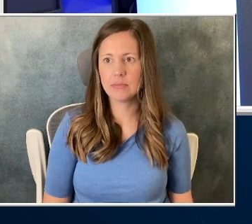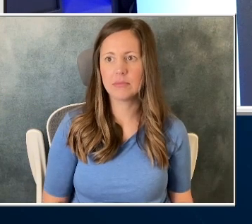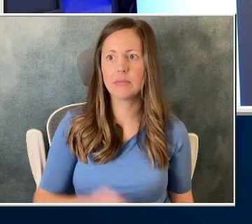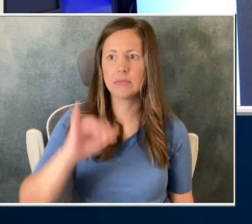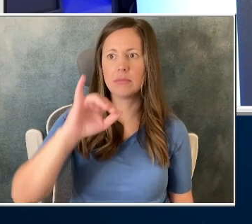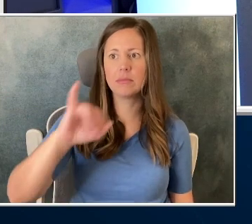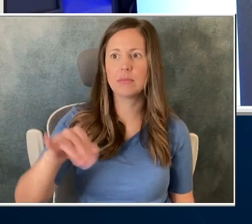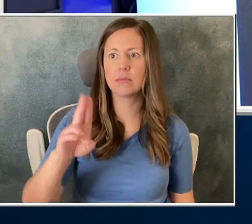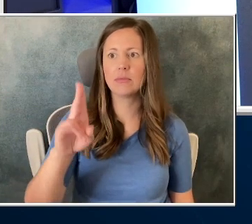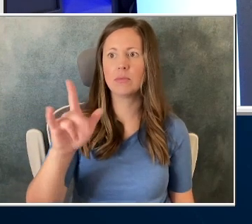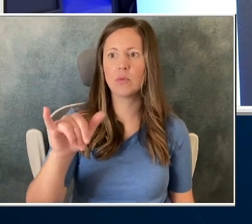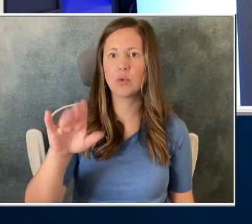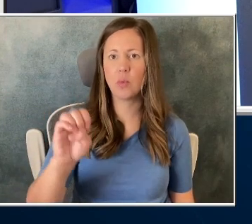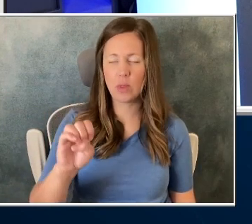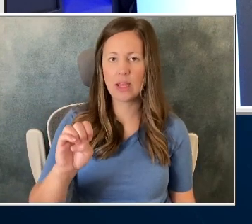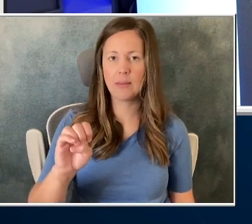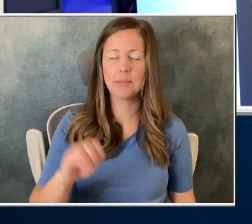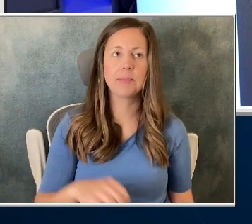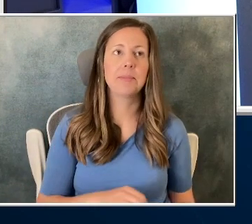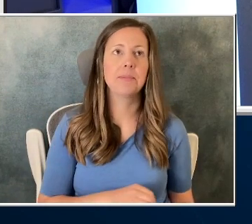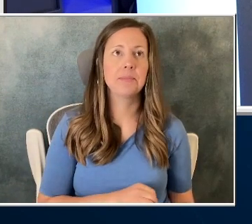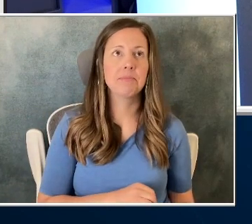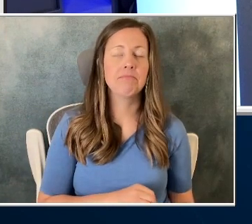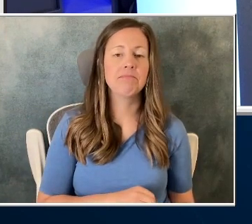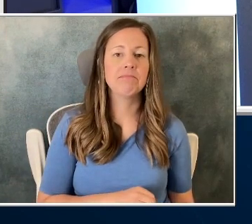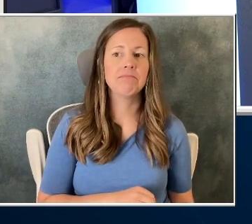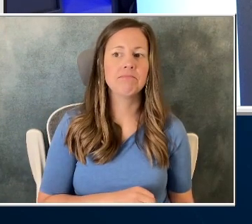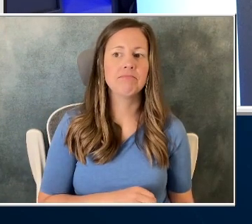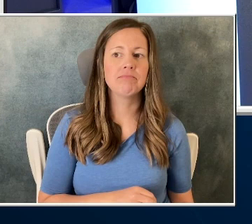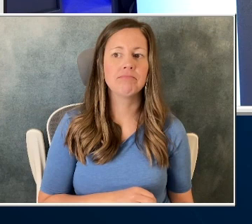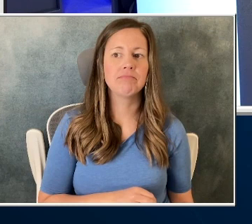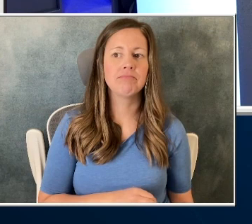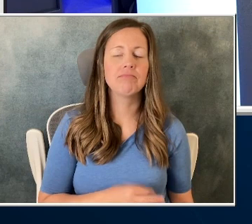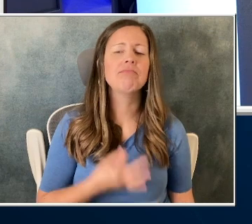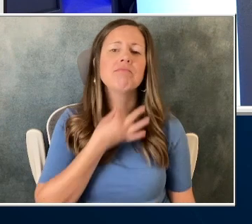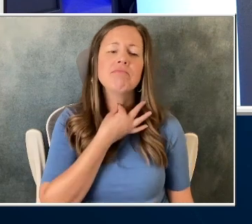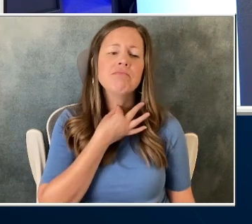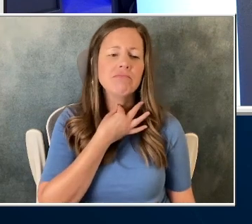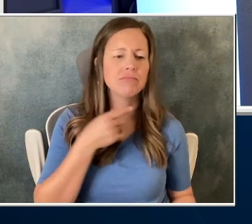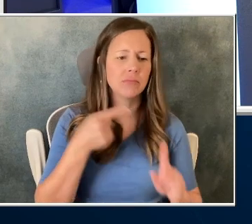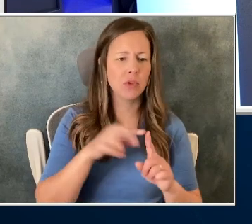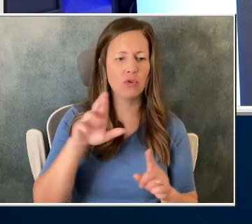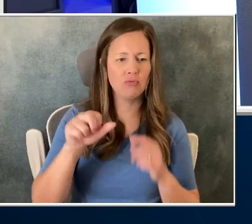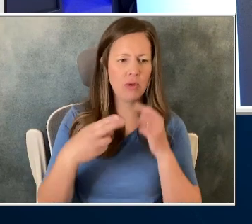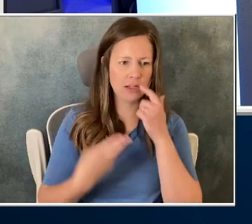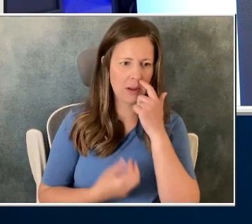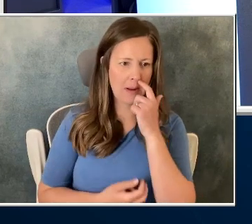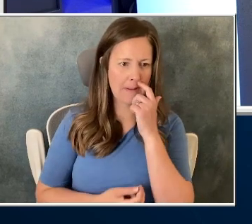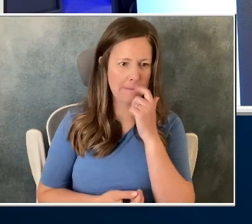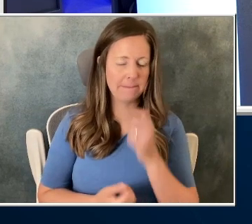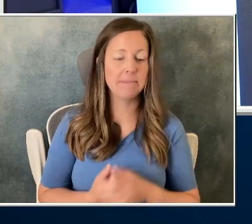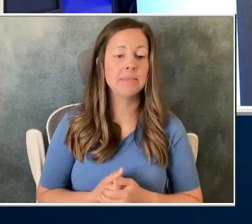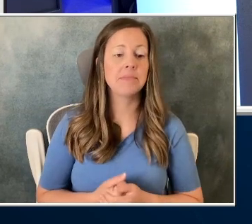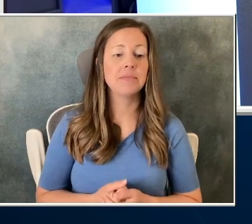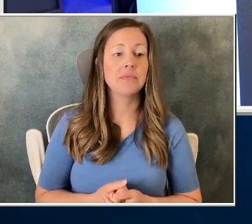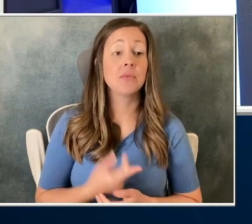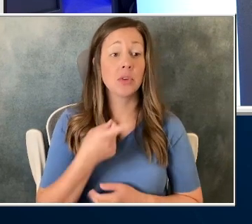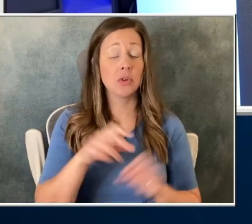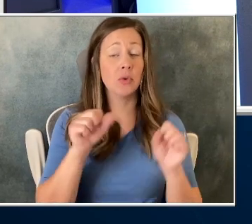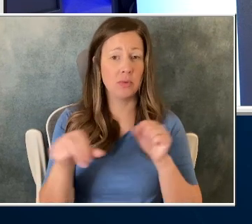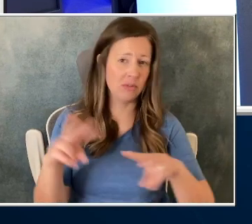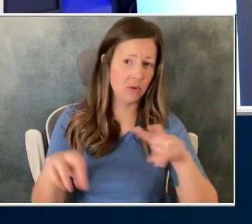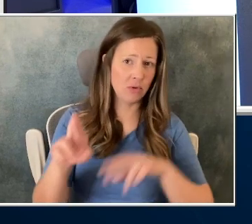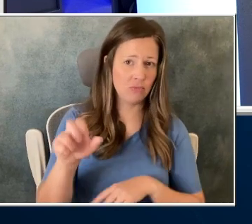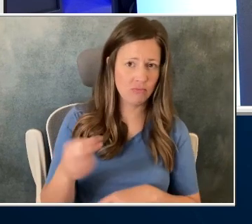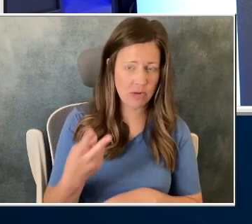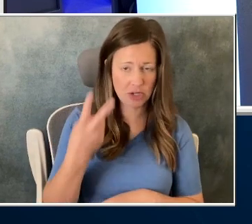interesting question. Julie wants to know, this is back to rashes, can you look at a rash and gauge by the look of